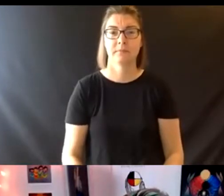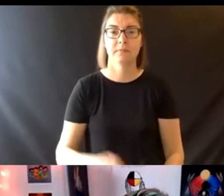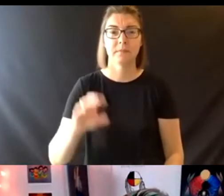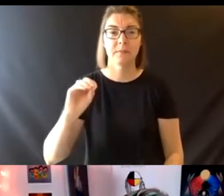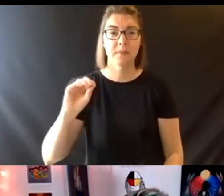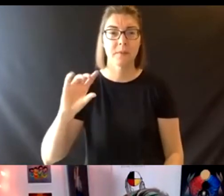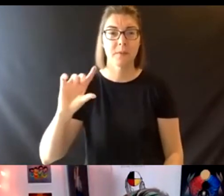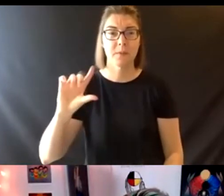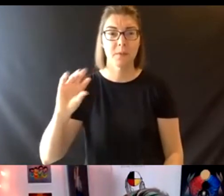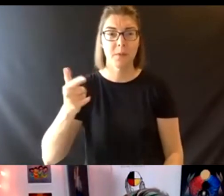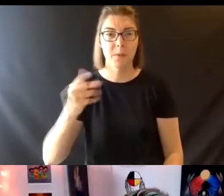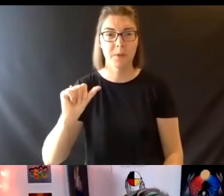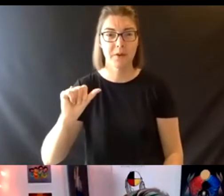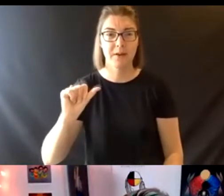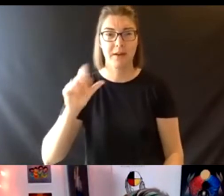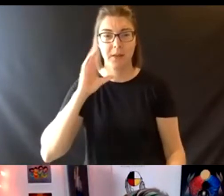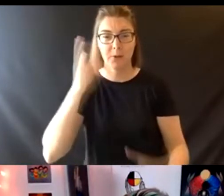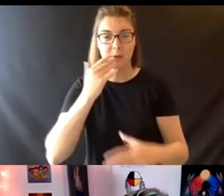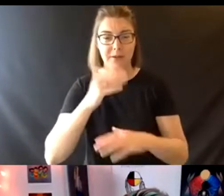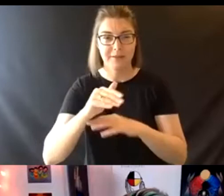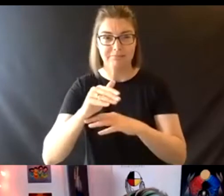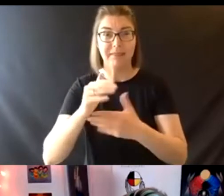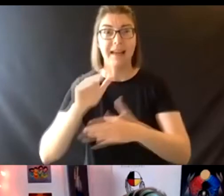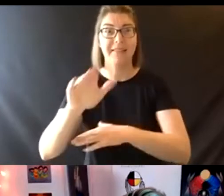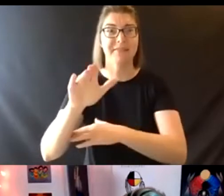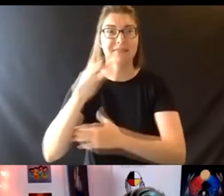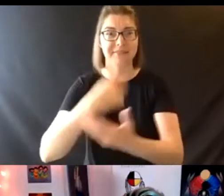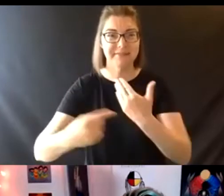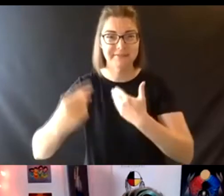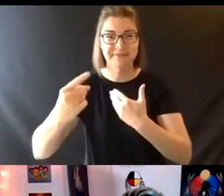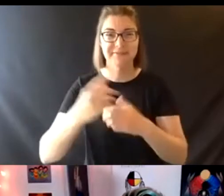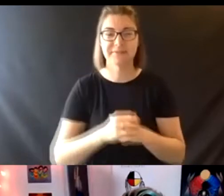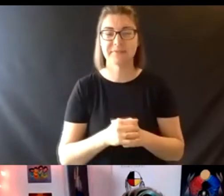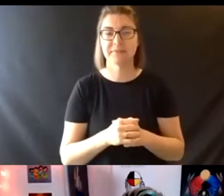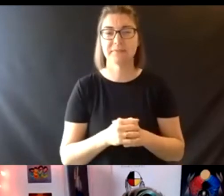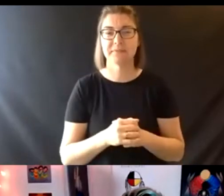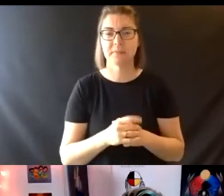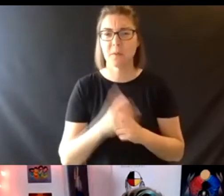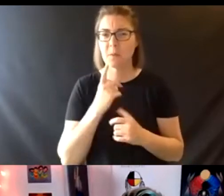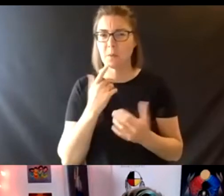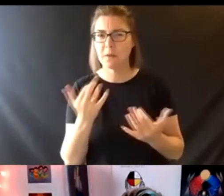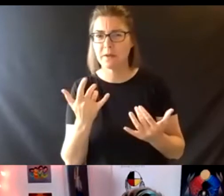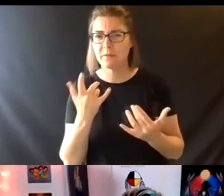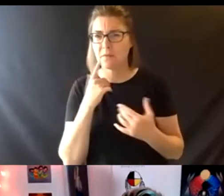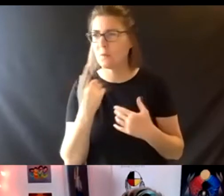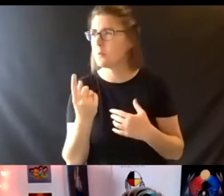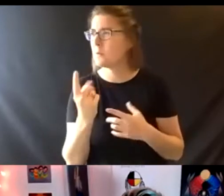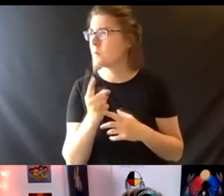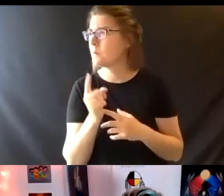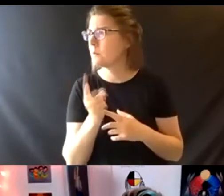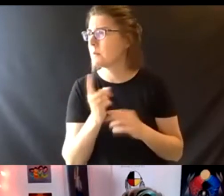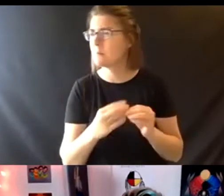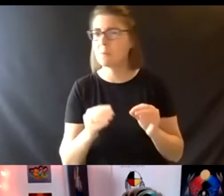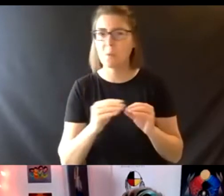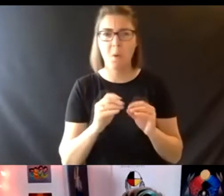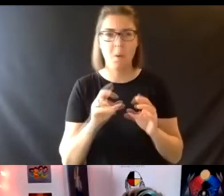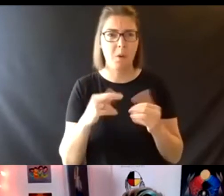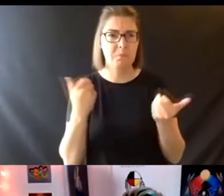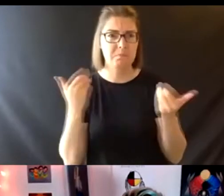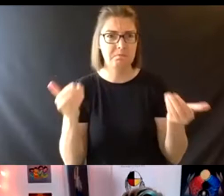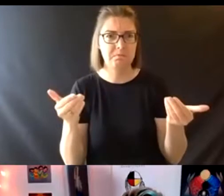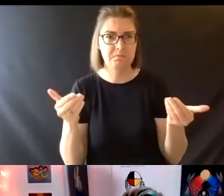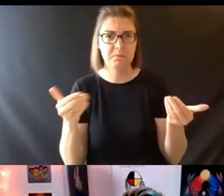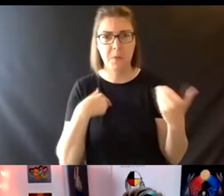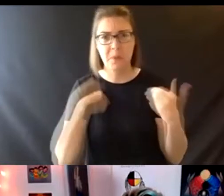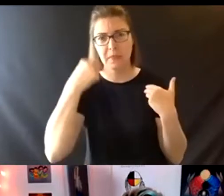Hi, good evening, good afternoon, everyone. I guess, should we wait for just like 1 minute more, or we can just get started?